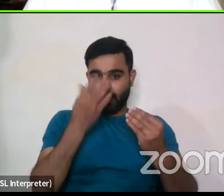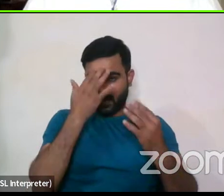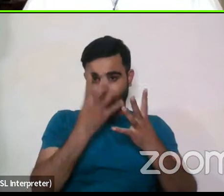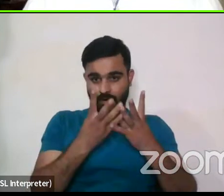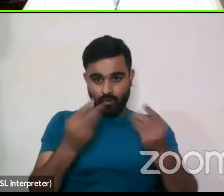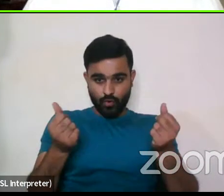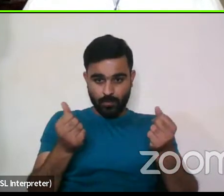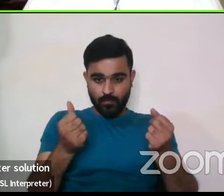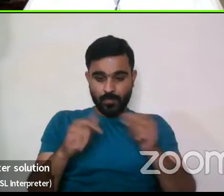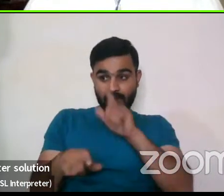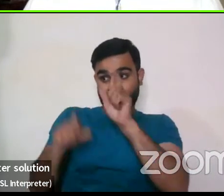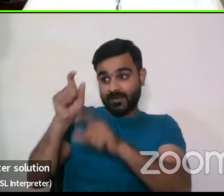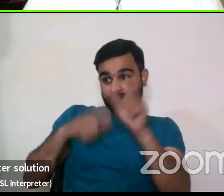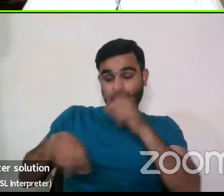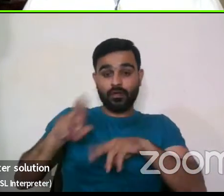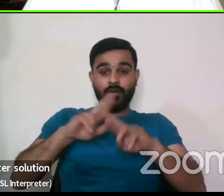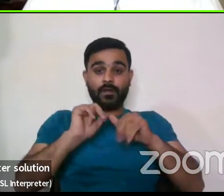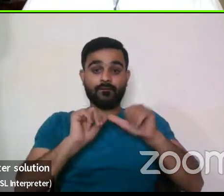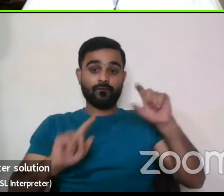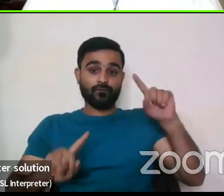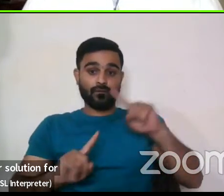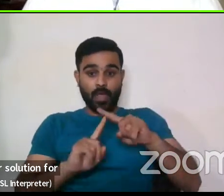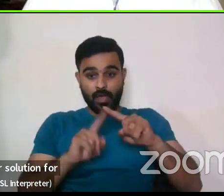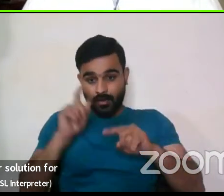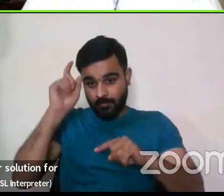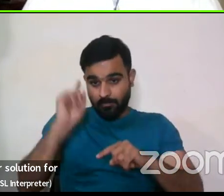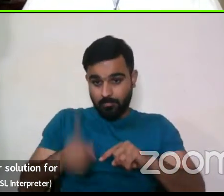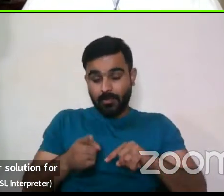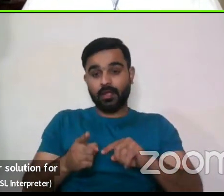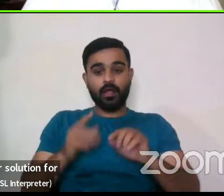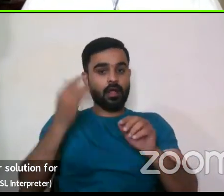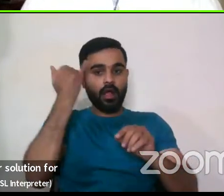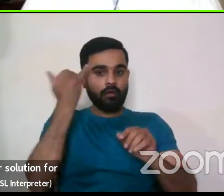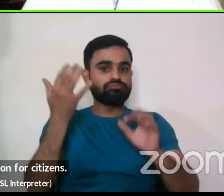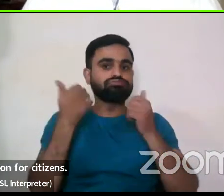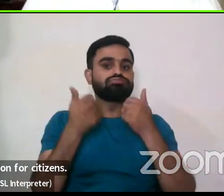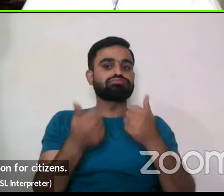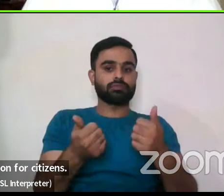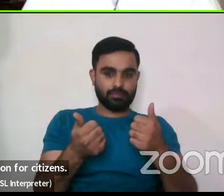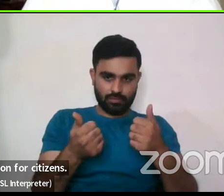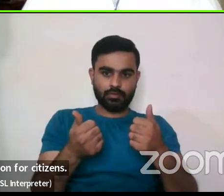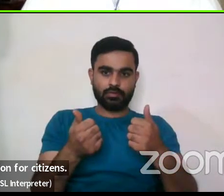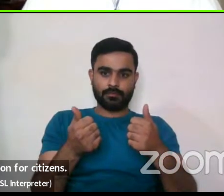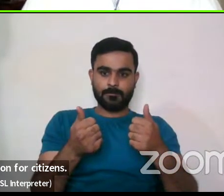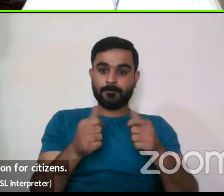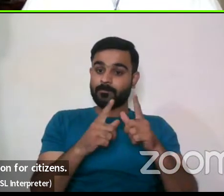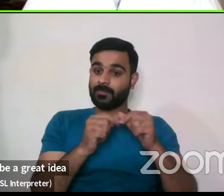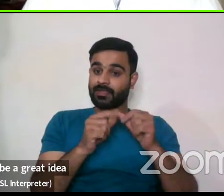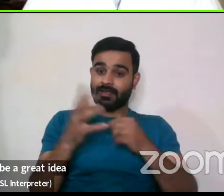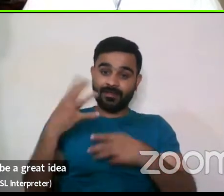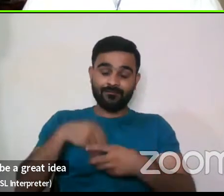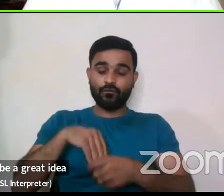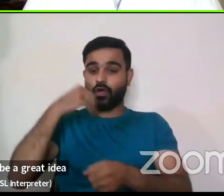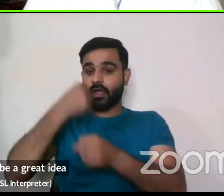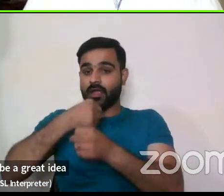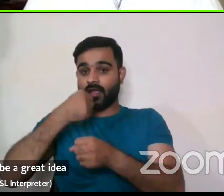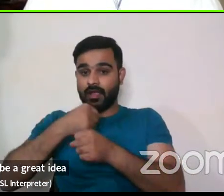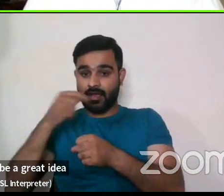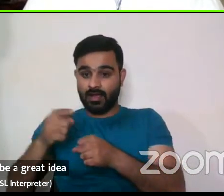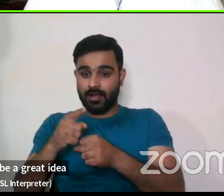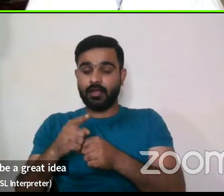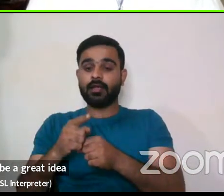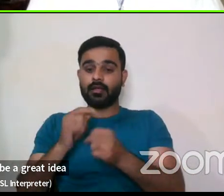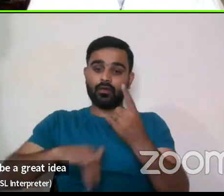for citizens, frankly. And it might not necessarily be a great idea that these data just sits with governments and government